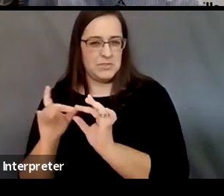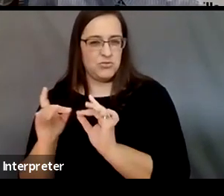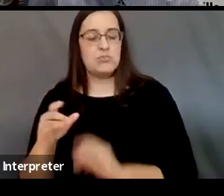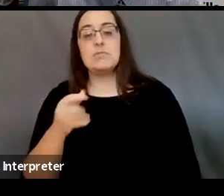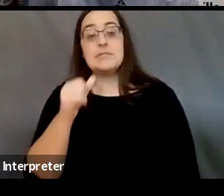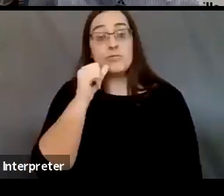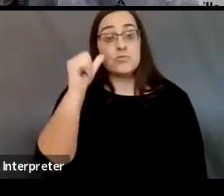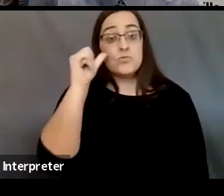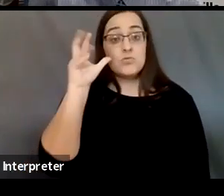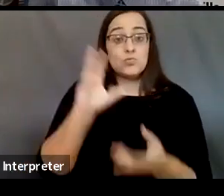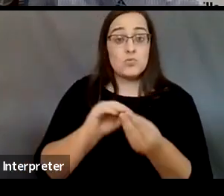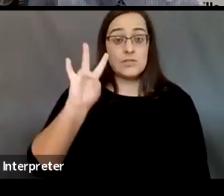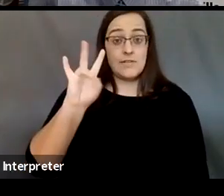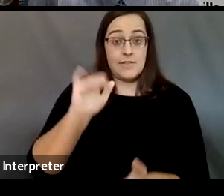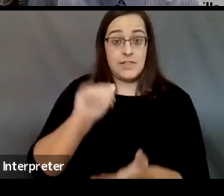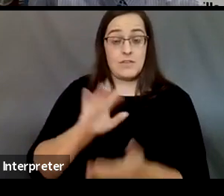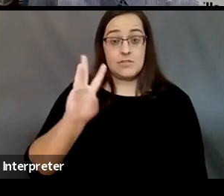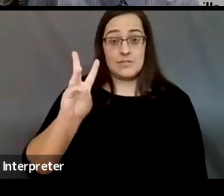were a total of